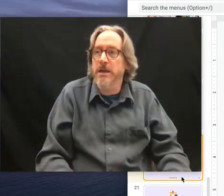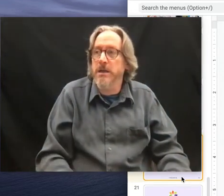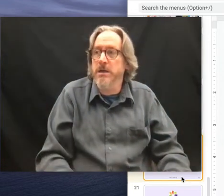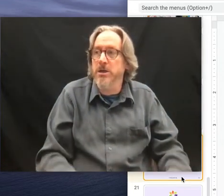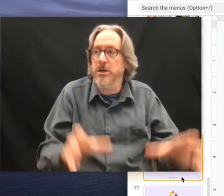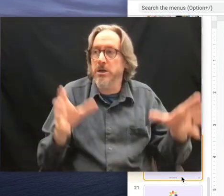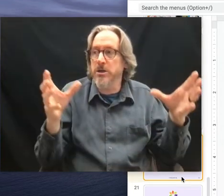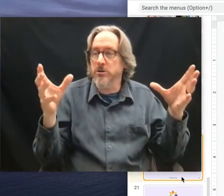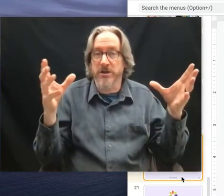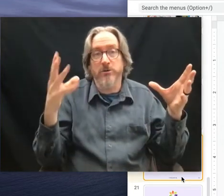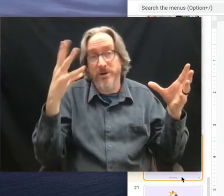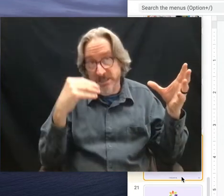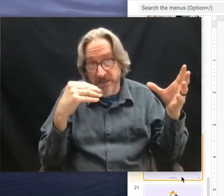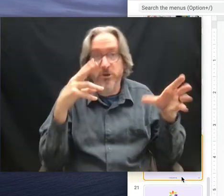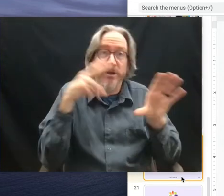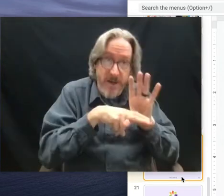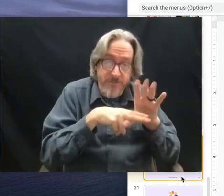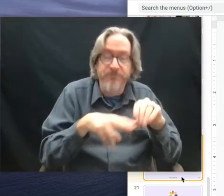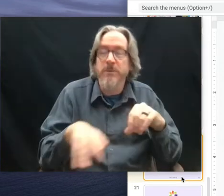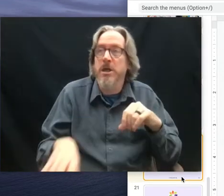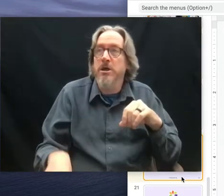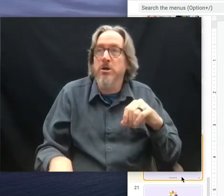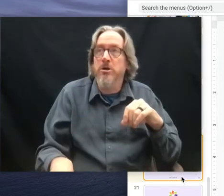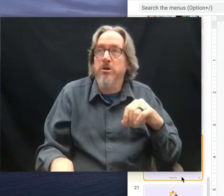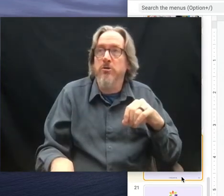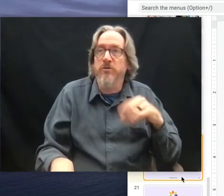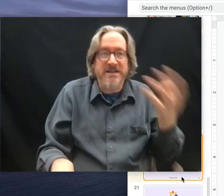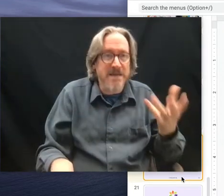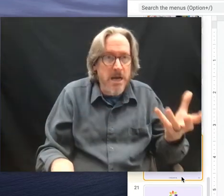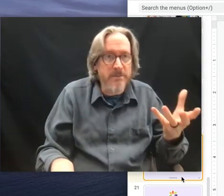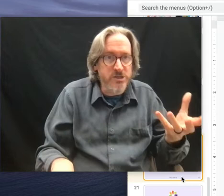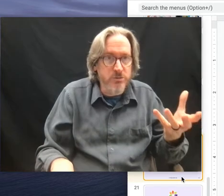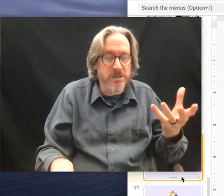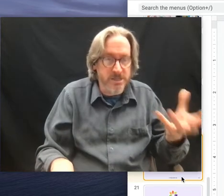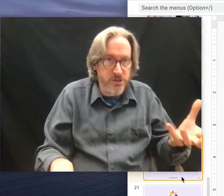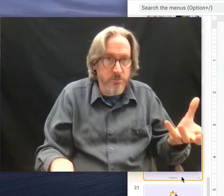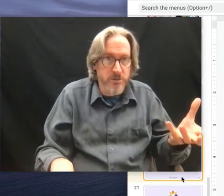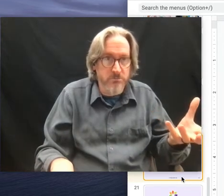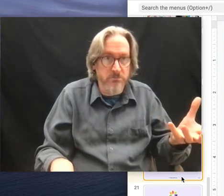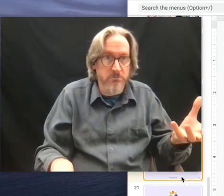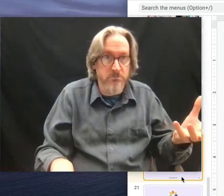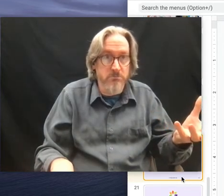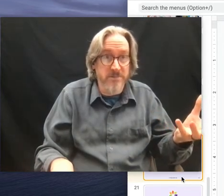that, or going to sleep, going to bed, that the time is usually